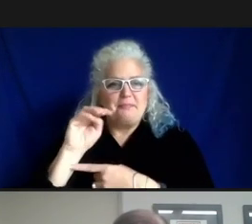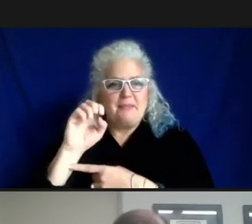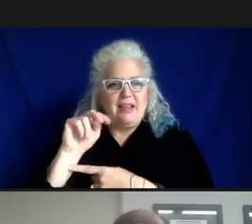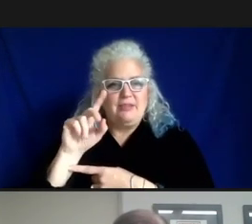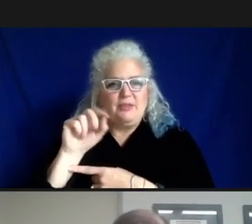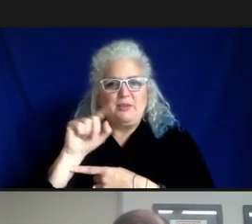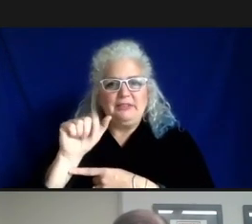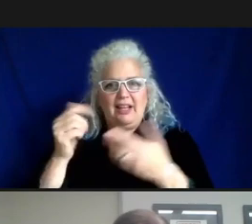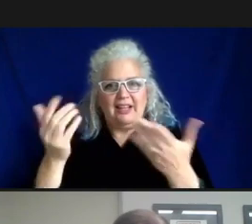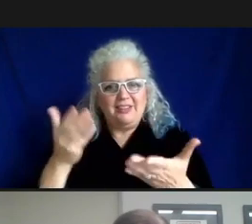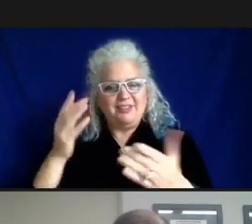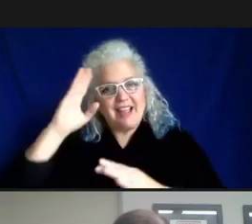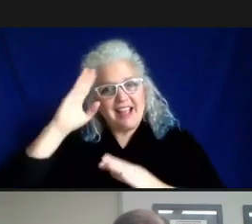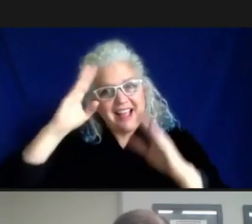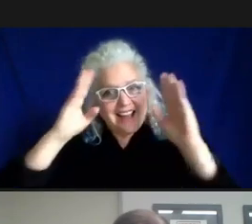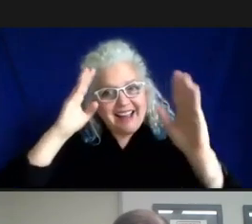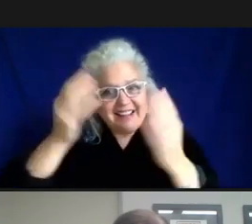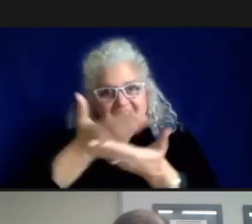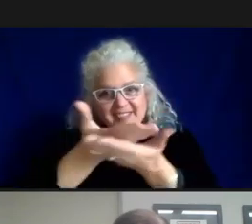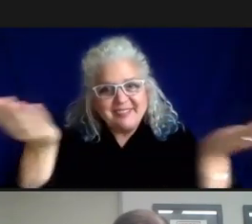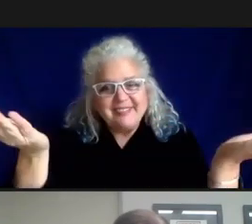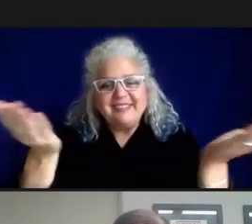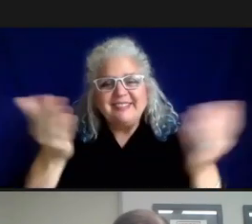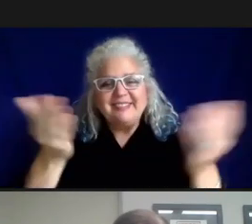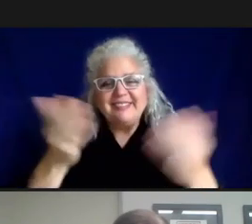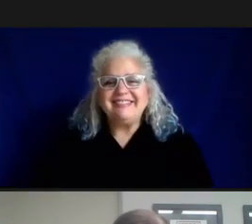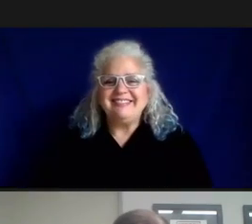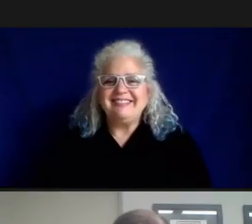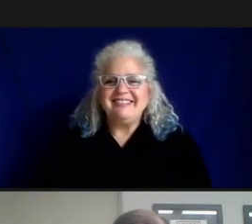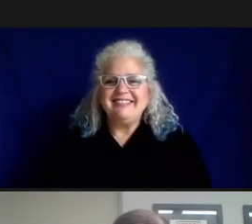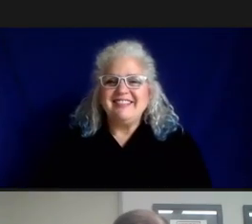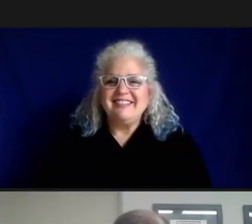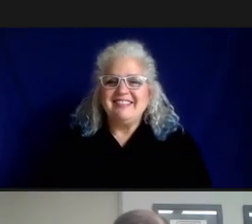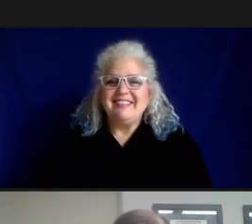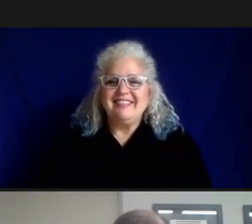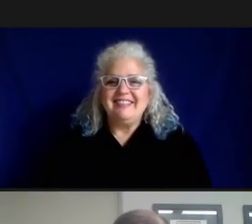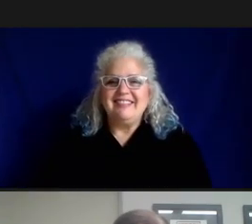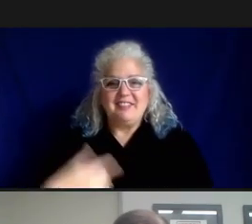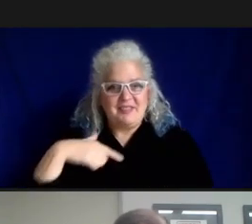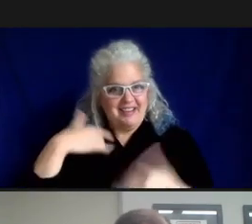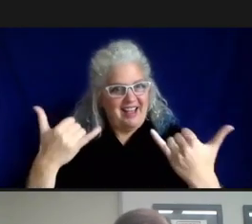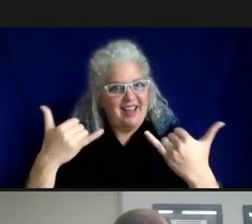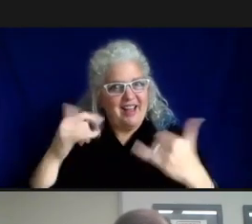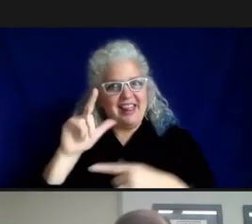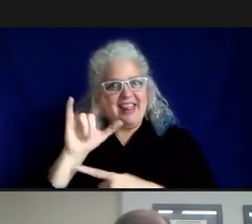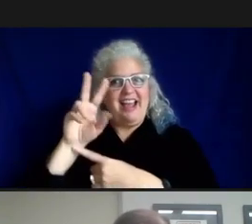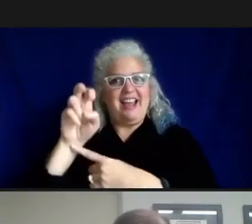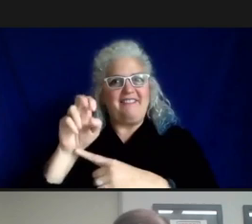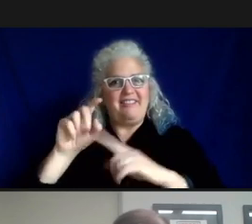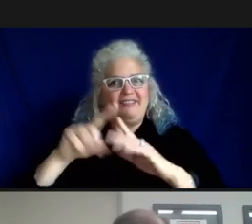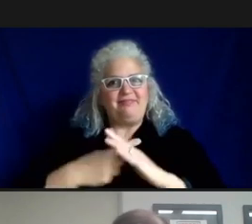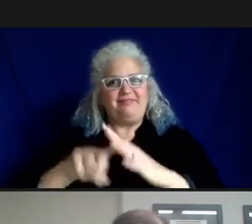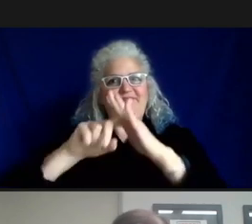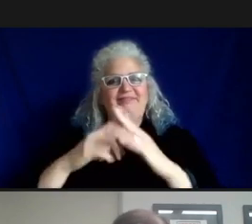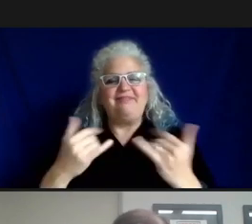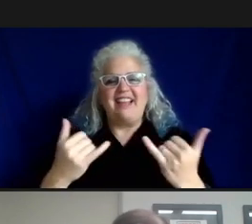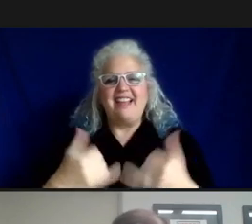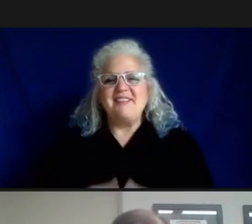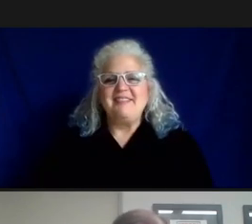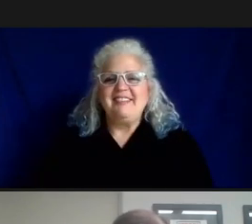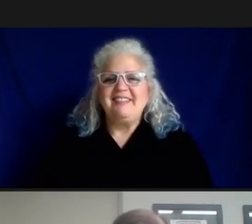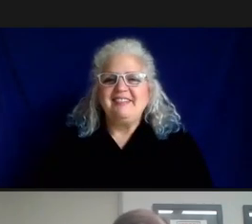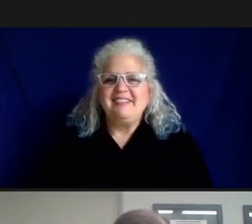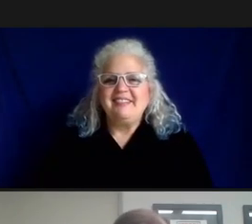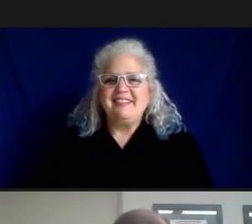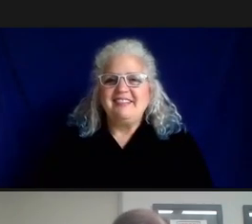you want to do it on here or do you want to? Well, we're going to go ahead. Oh. Hey, guys. Sorry, we're having a technical